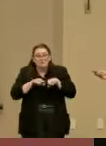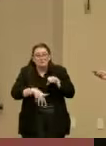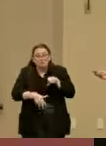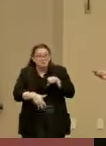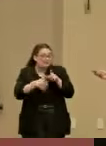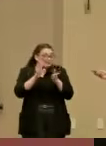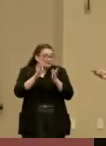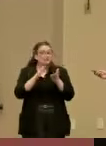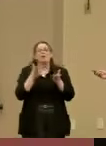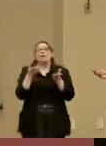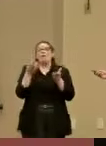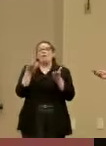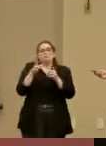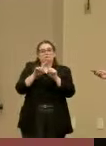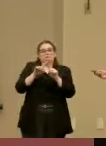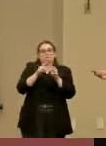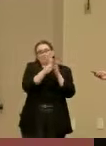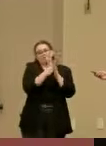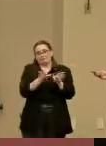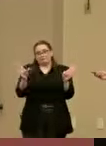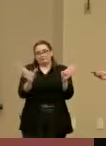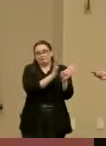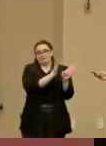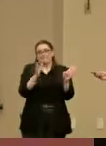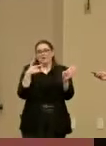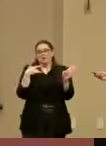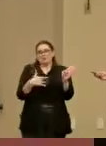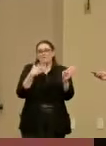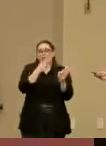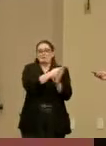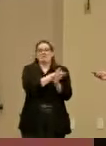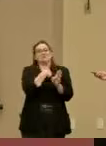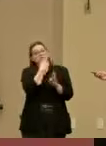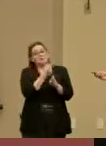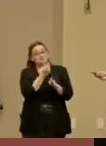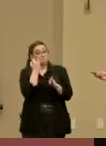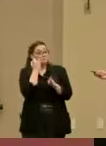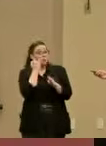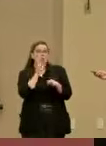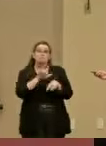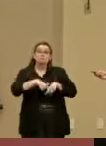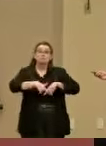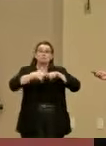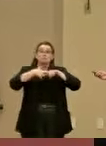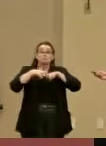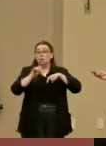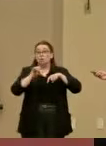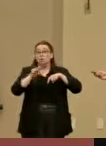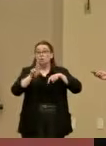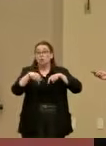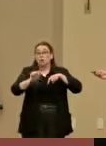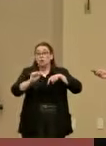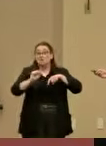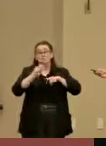pretty wide number here, but if I would tell a patient who says, if you have been in remission for at least 6